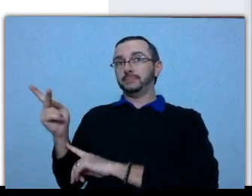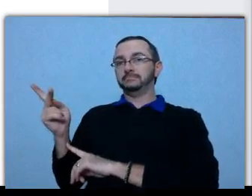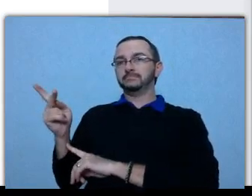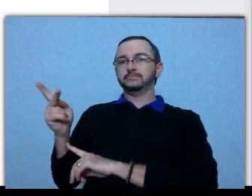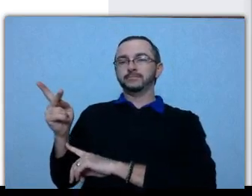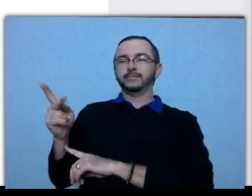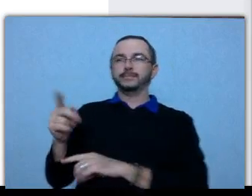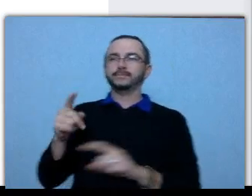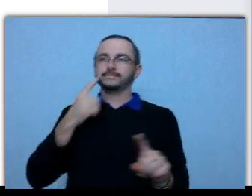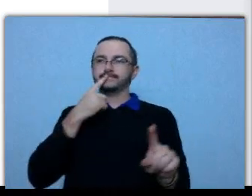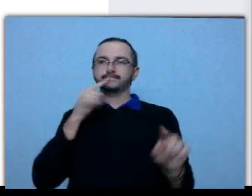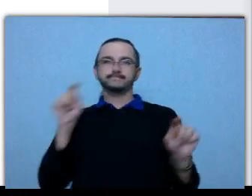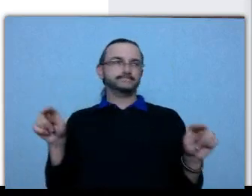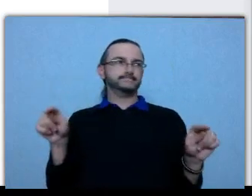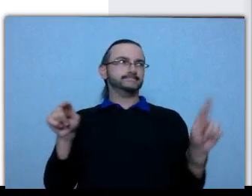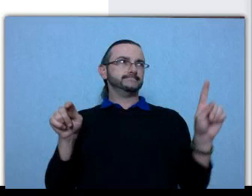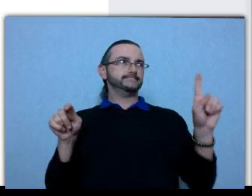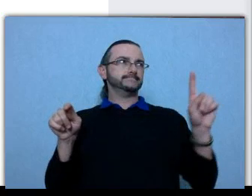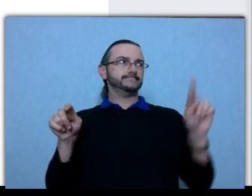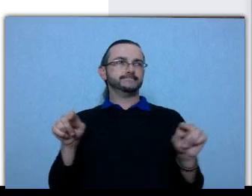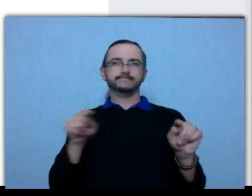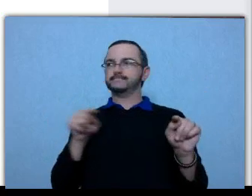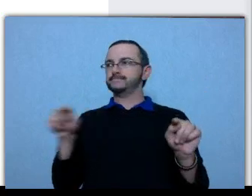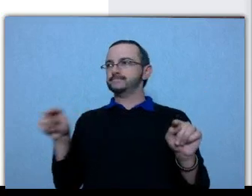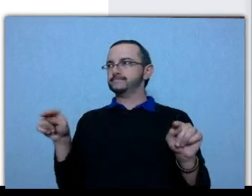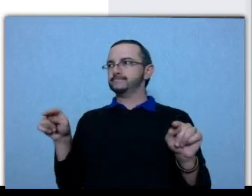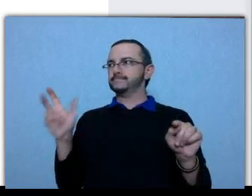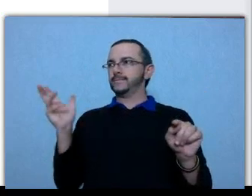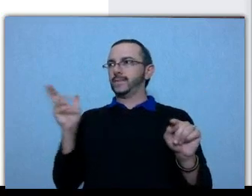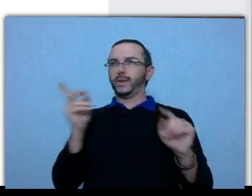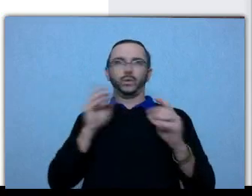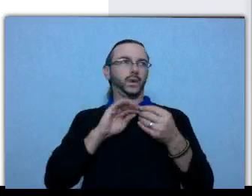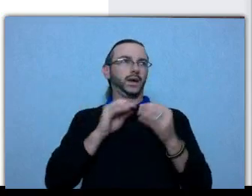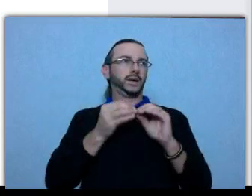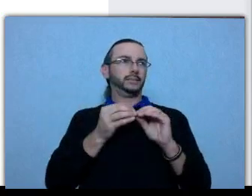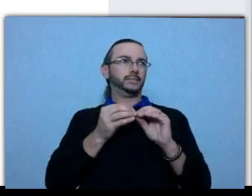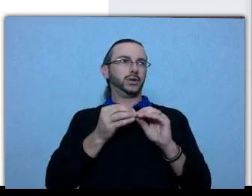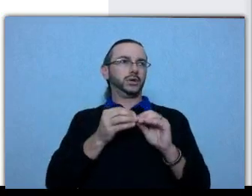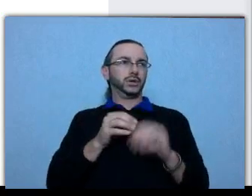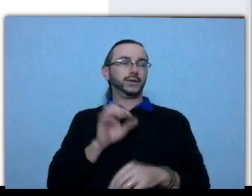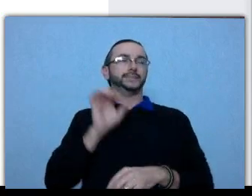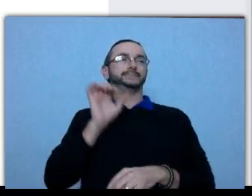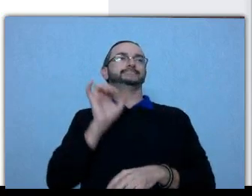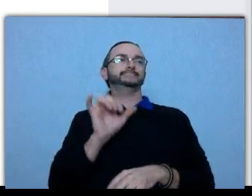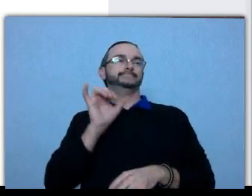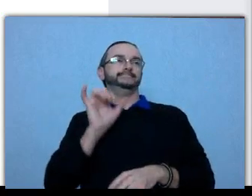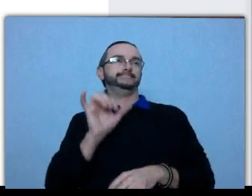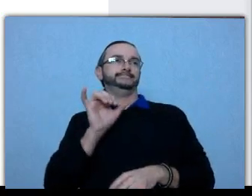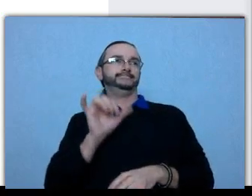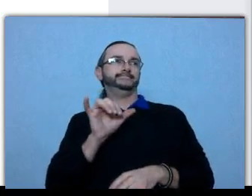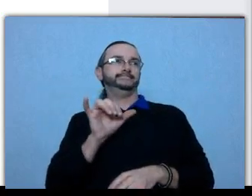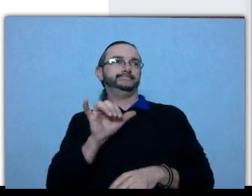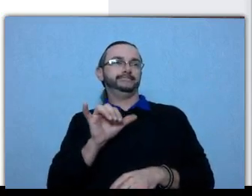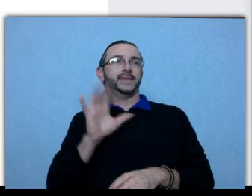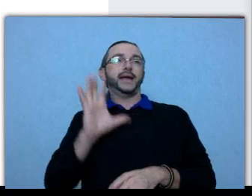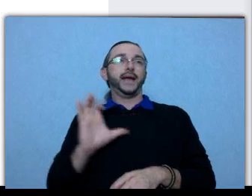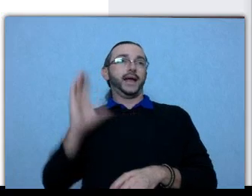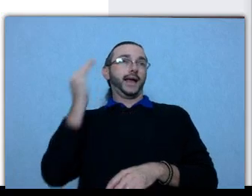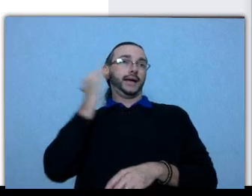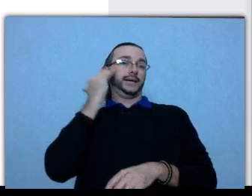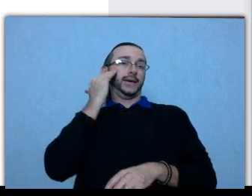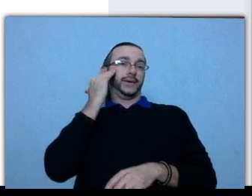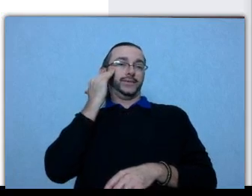of what number can go into both of these two numbers, the 35 and the 50. Automatically, I'm going to